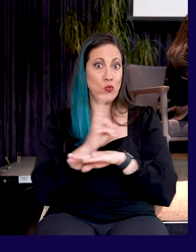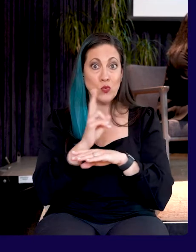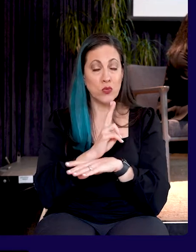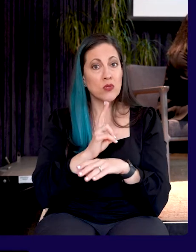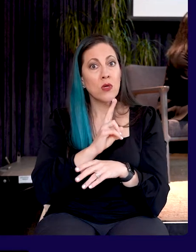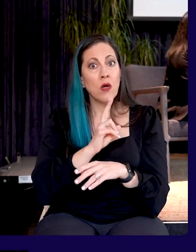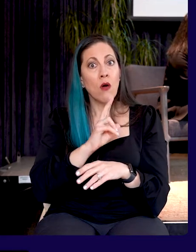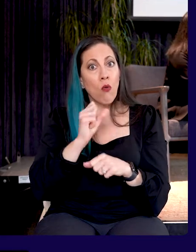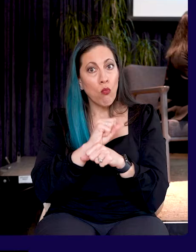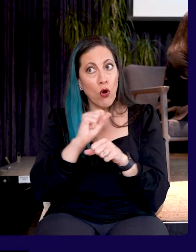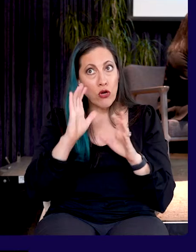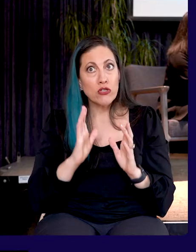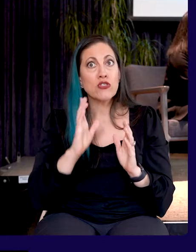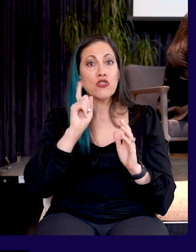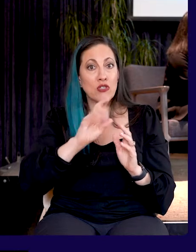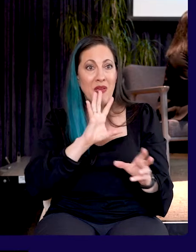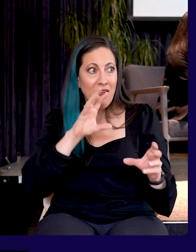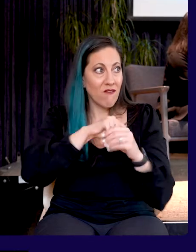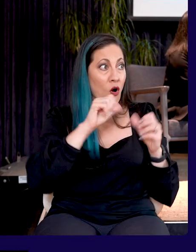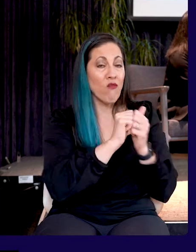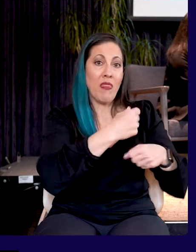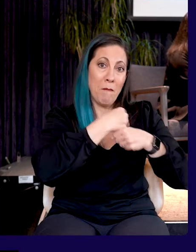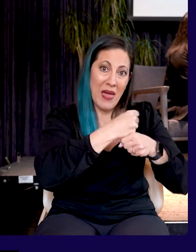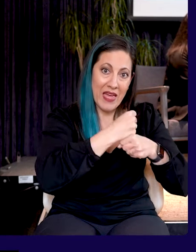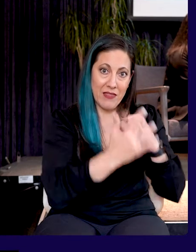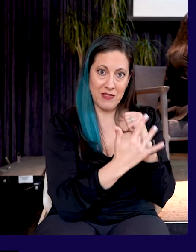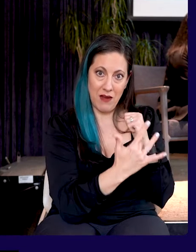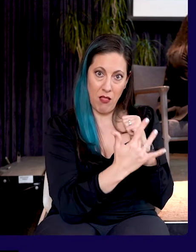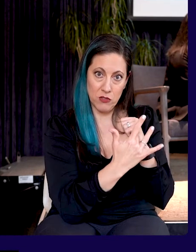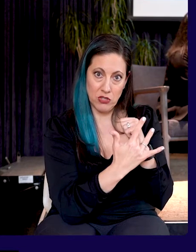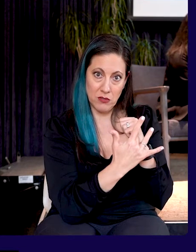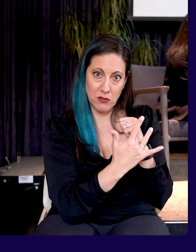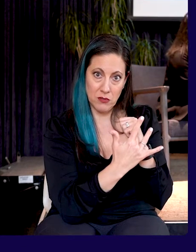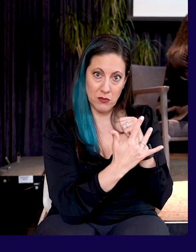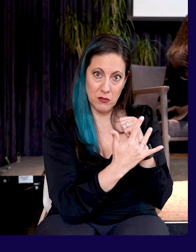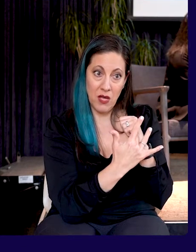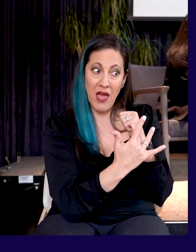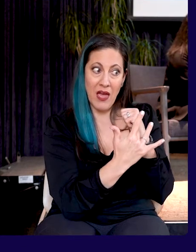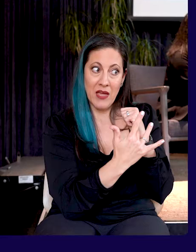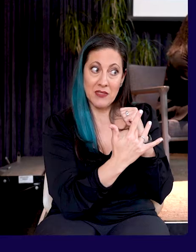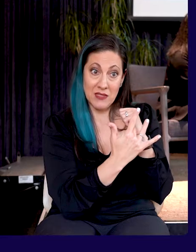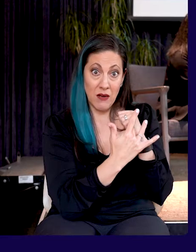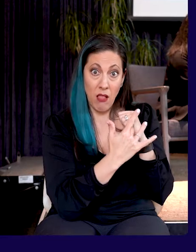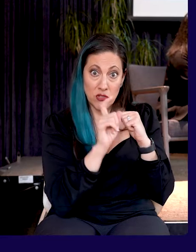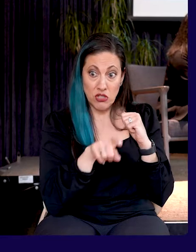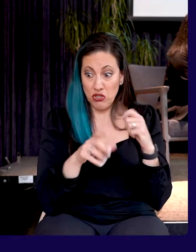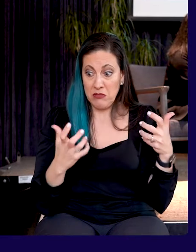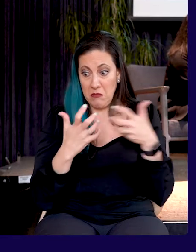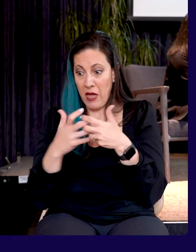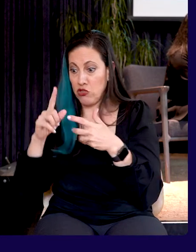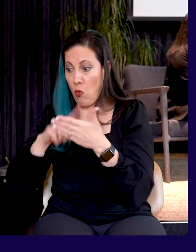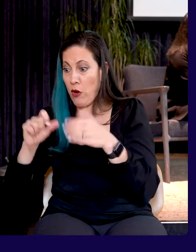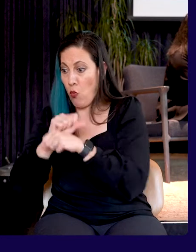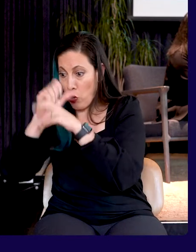be involved in the R&D process as technology is developed, because technology should work for workers, it should work for people, it shouldn't drive